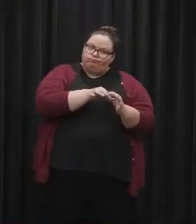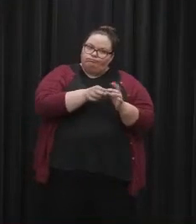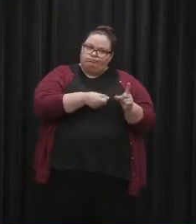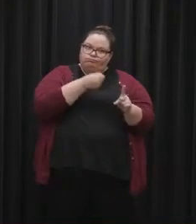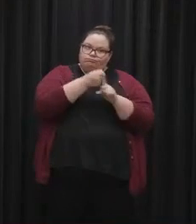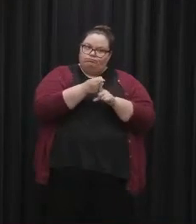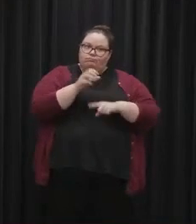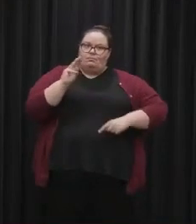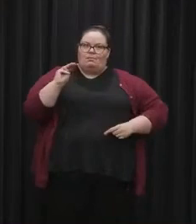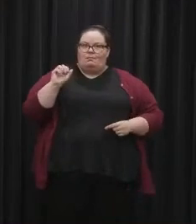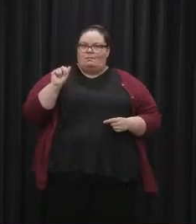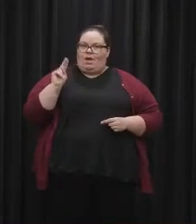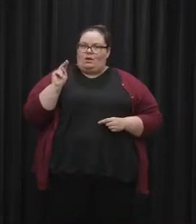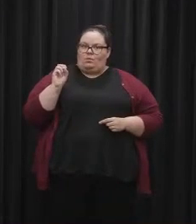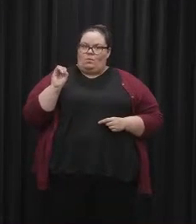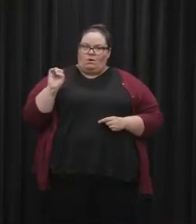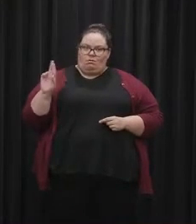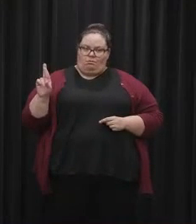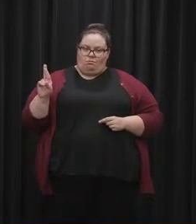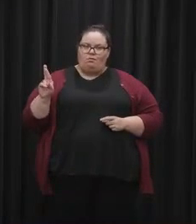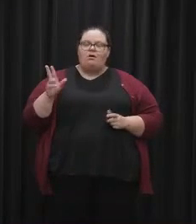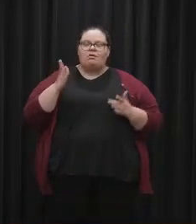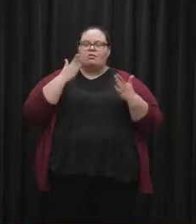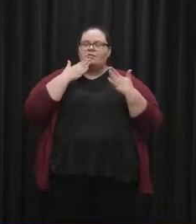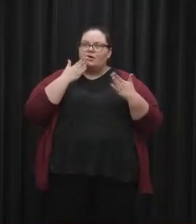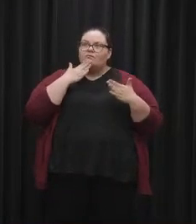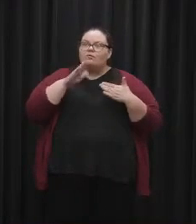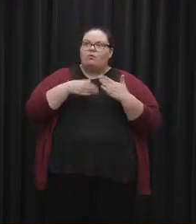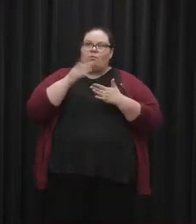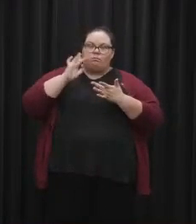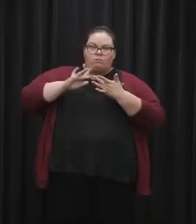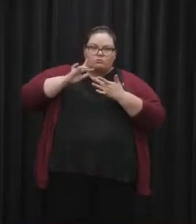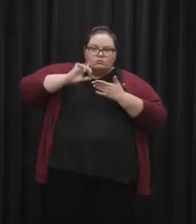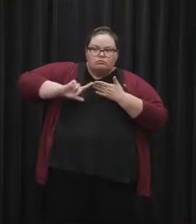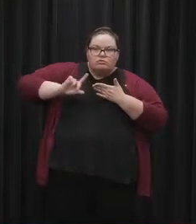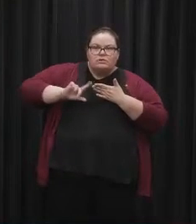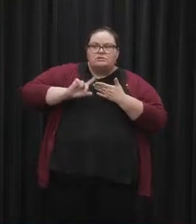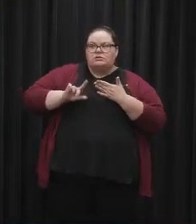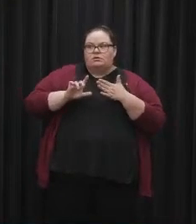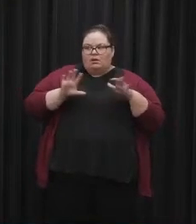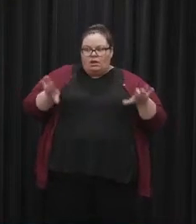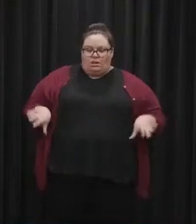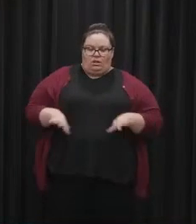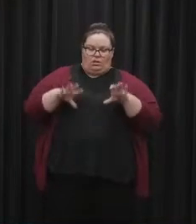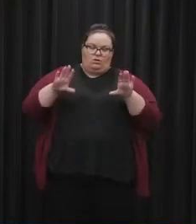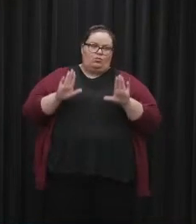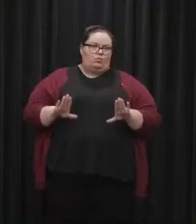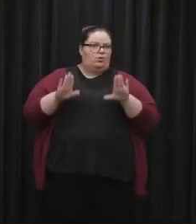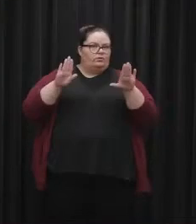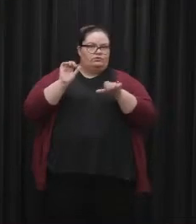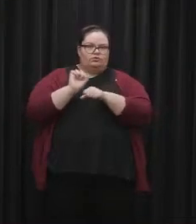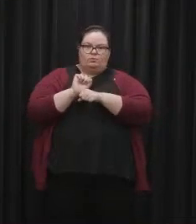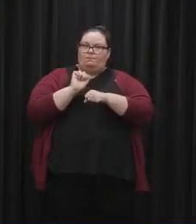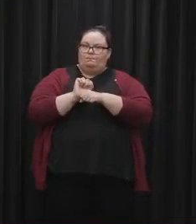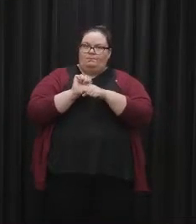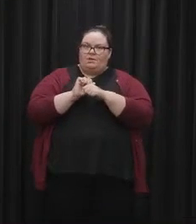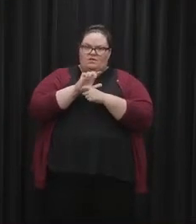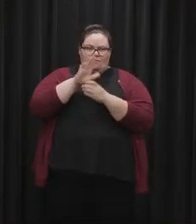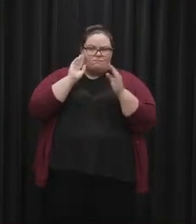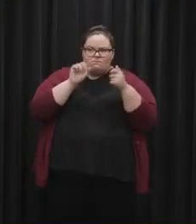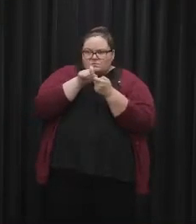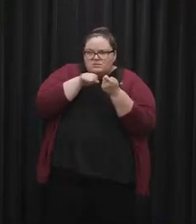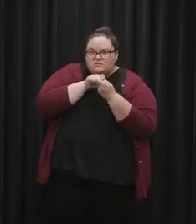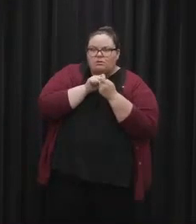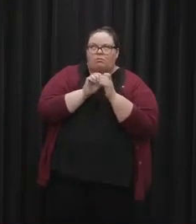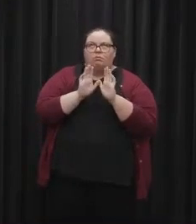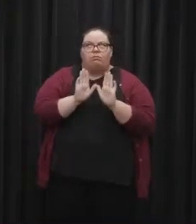the Manoir. So again, thank you to all the contact tracers who have been doing an excellent job. Their attention to detail